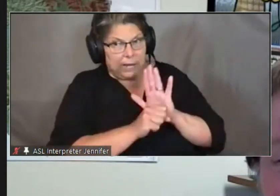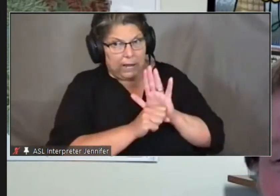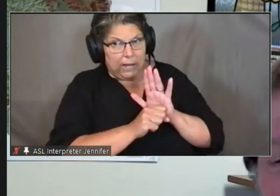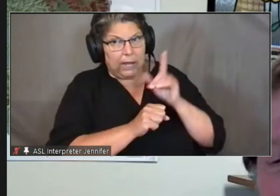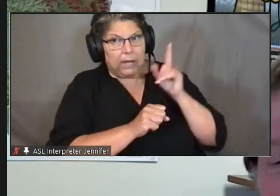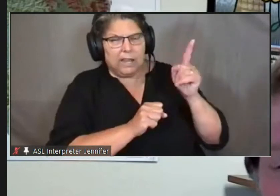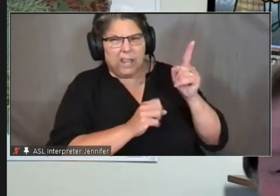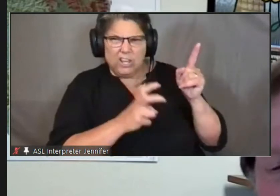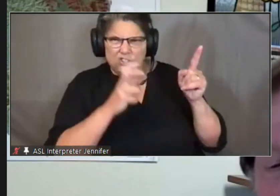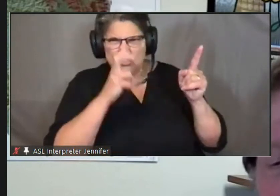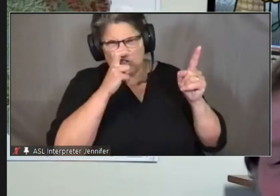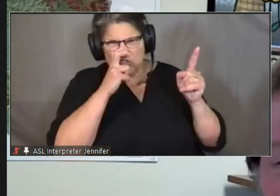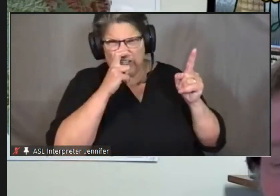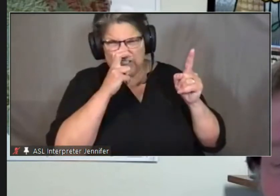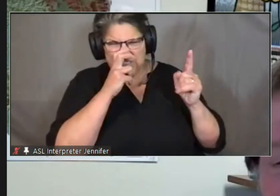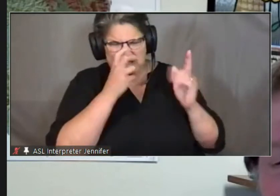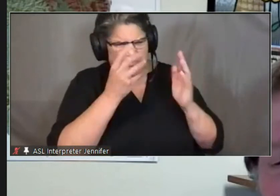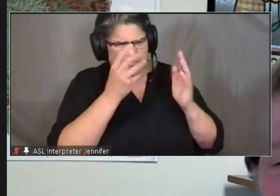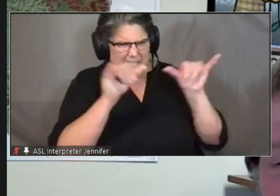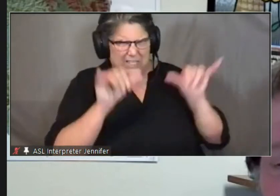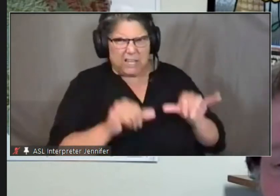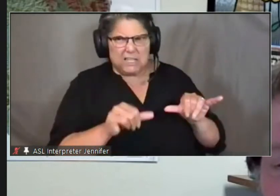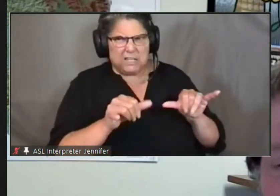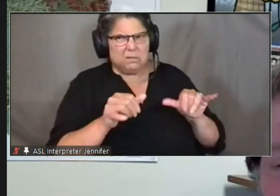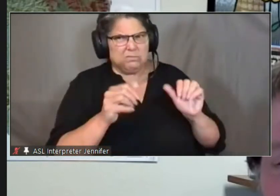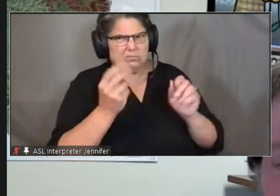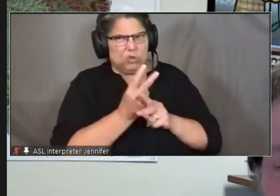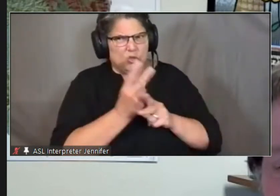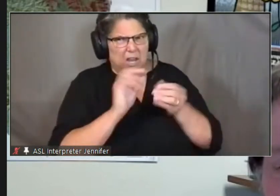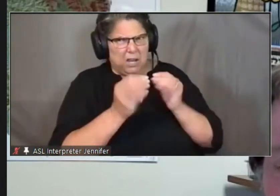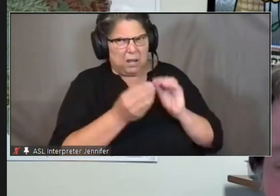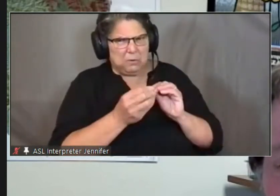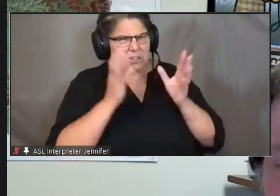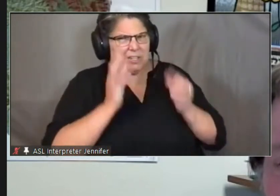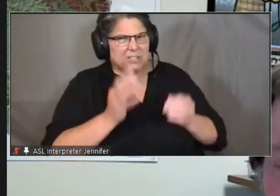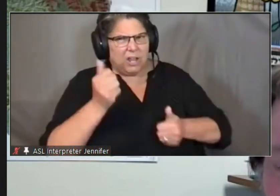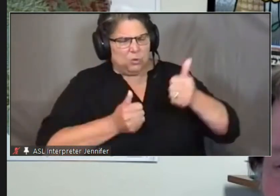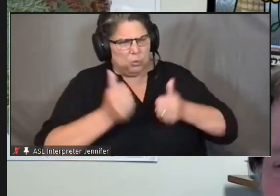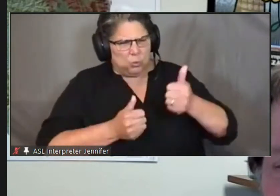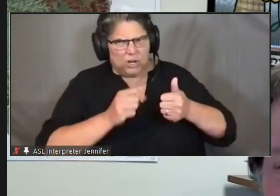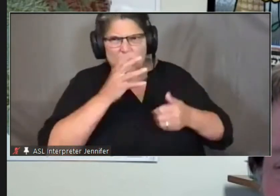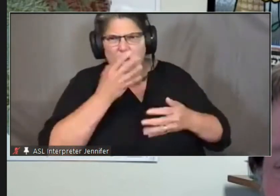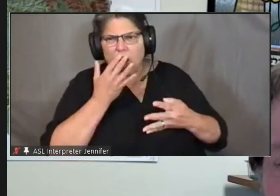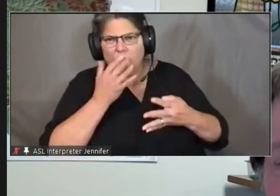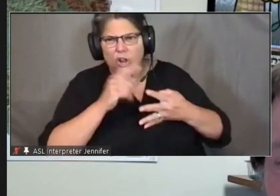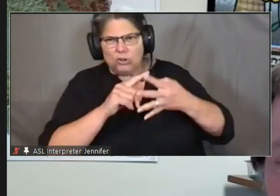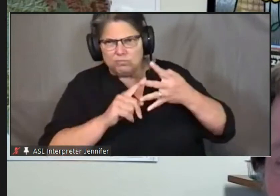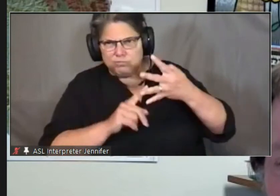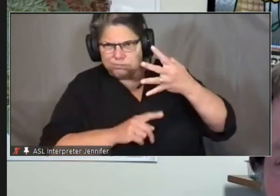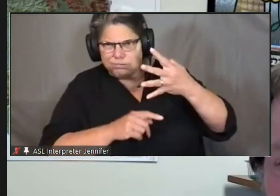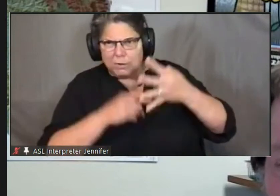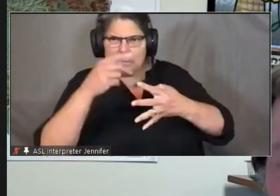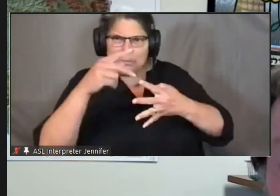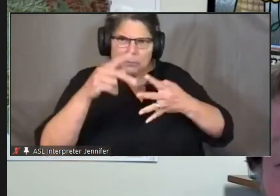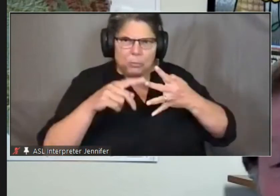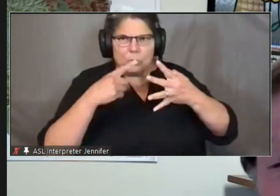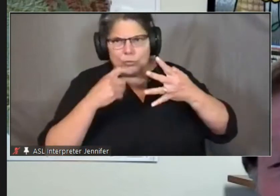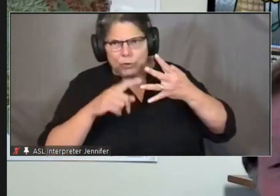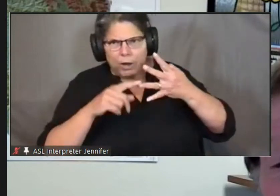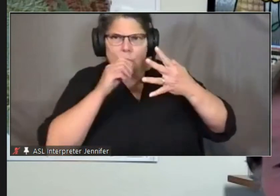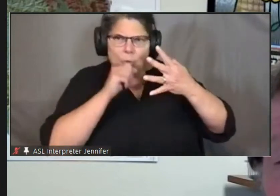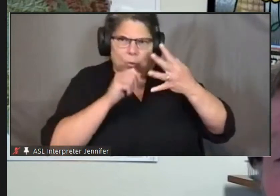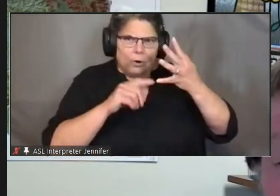strict metric numbers to decide what color tier they would put us in. And